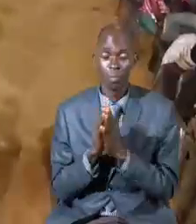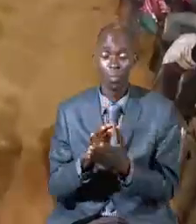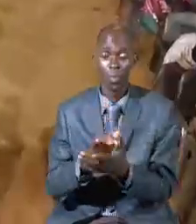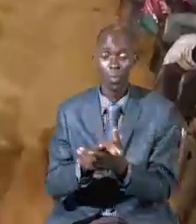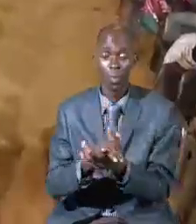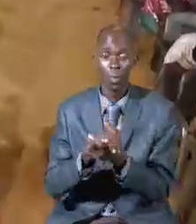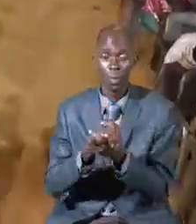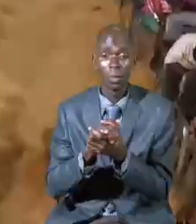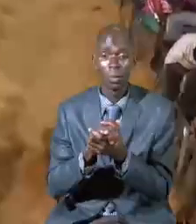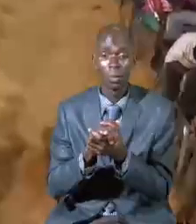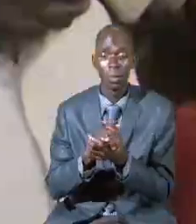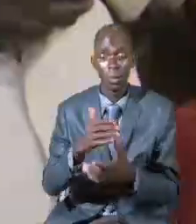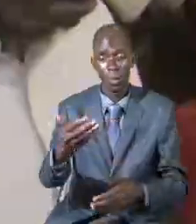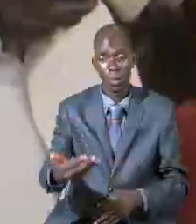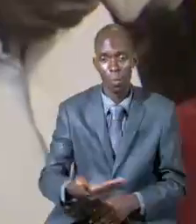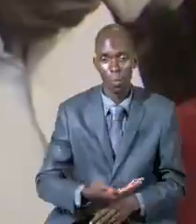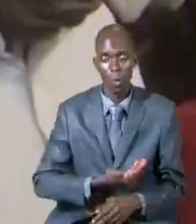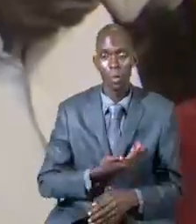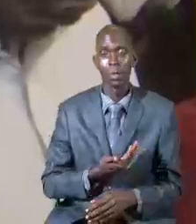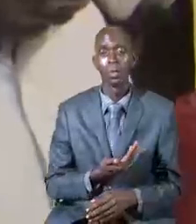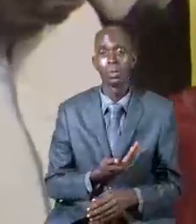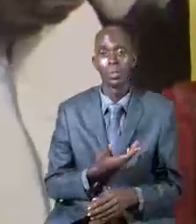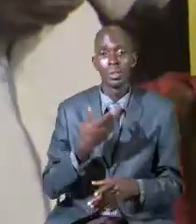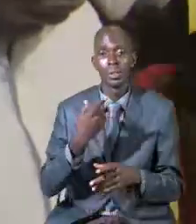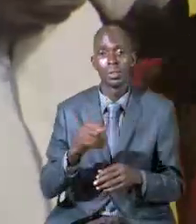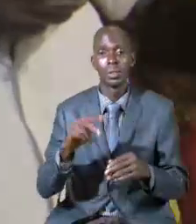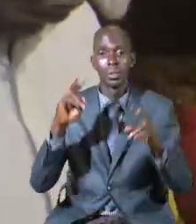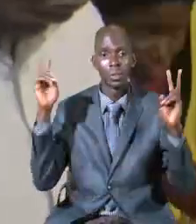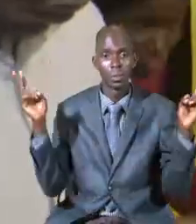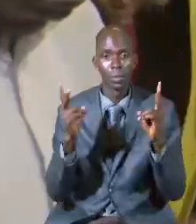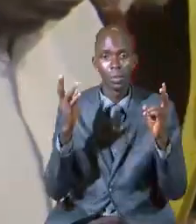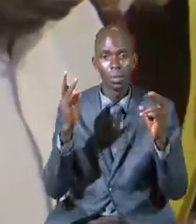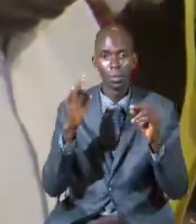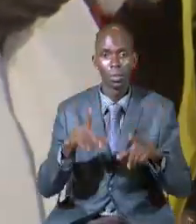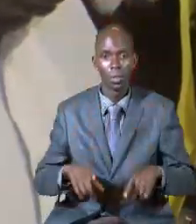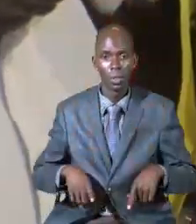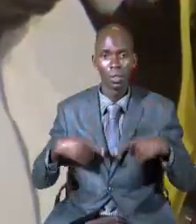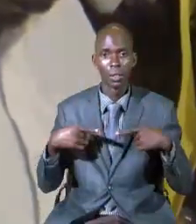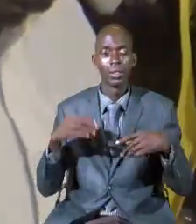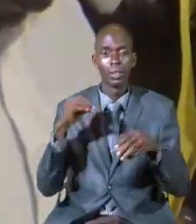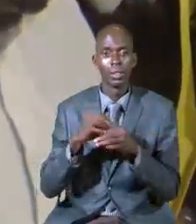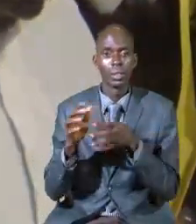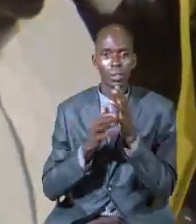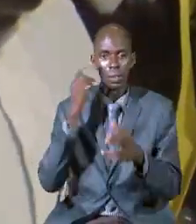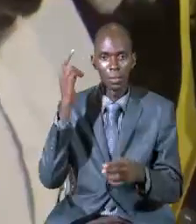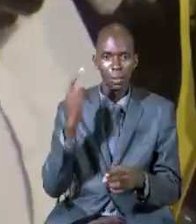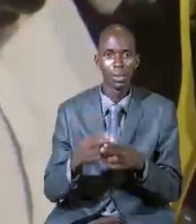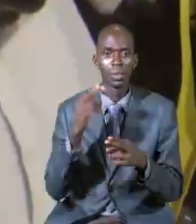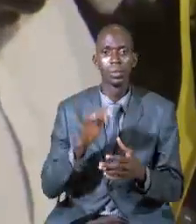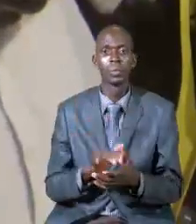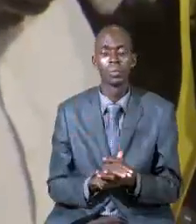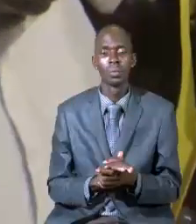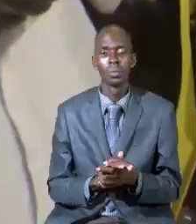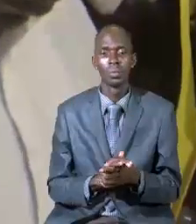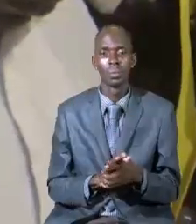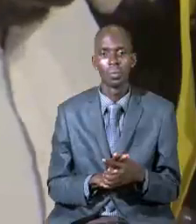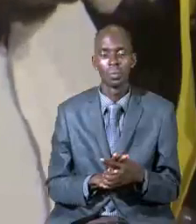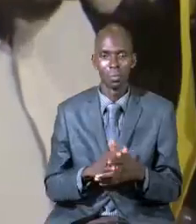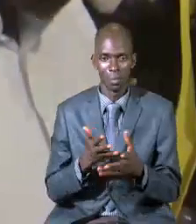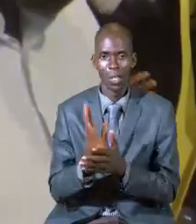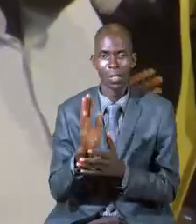Congratulations. Welcome to the victory of your life in Jesus' name. That's right. Put your